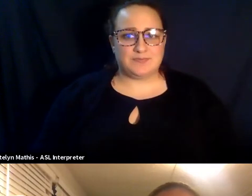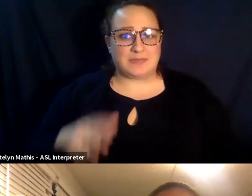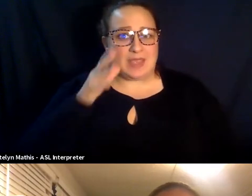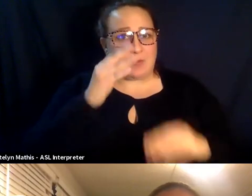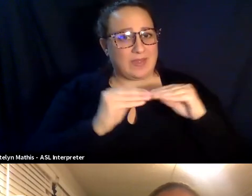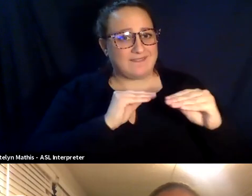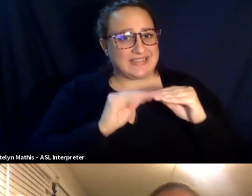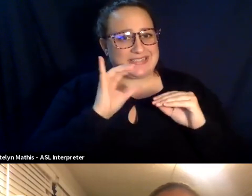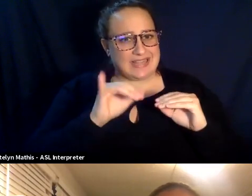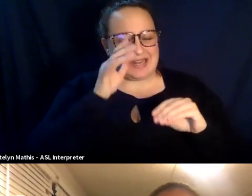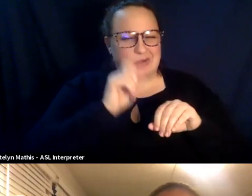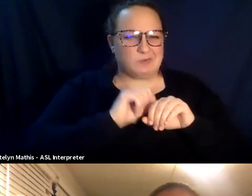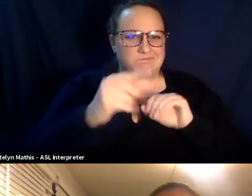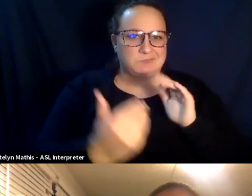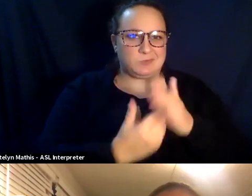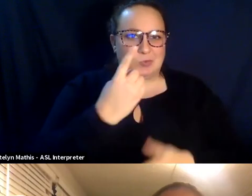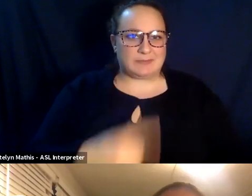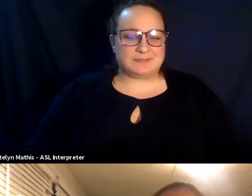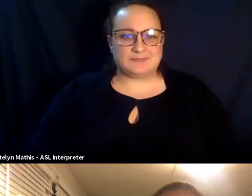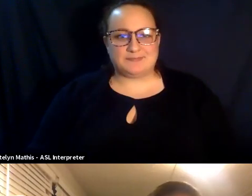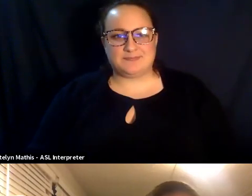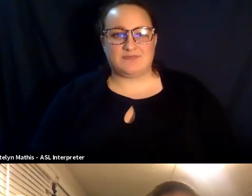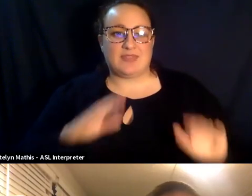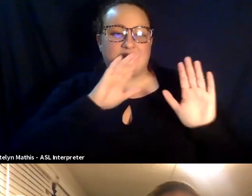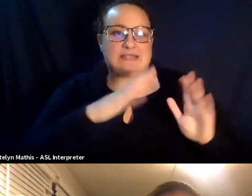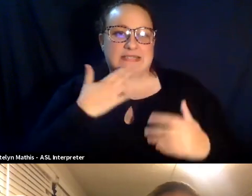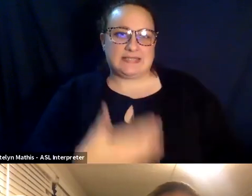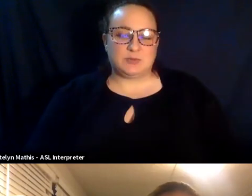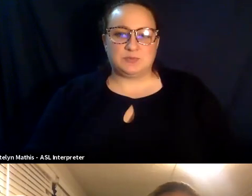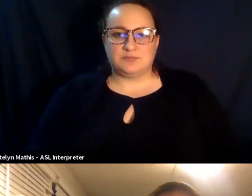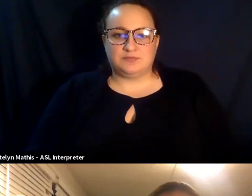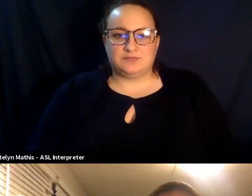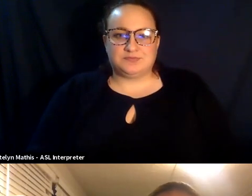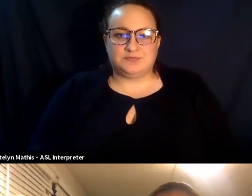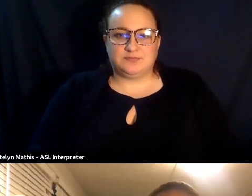my mistake and I'll send you a new one. Fantastic. Thanks.